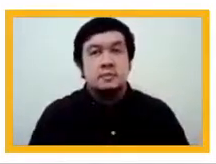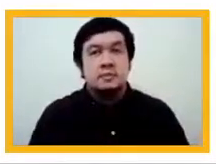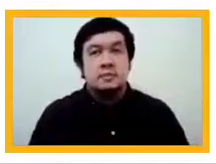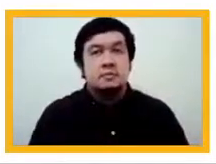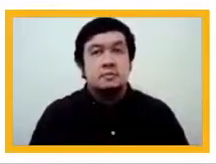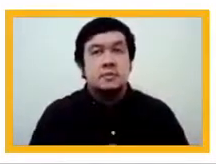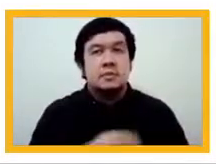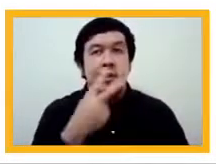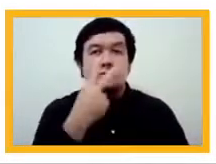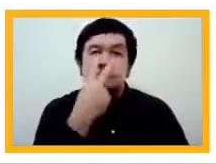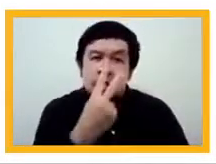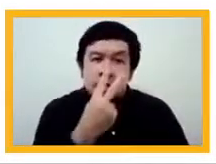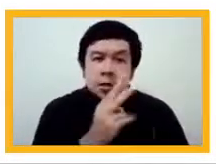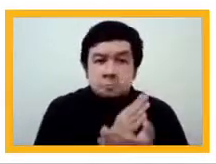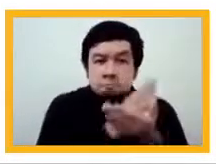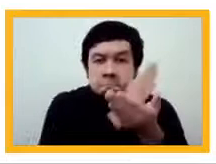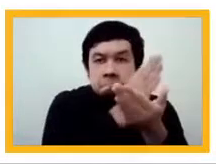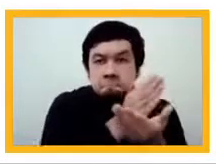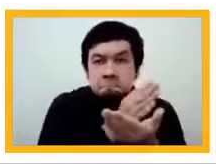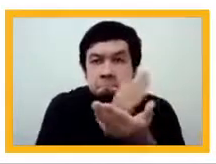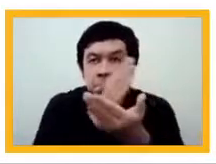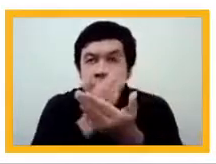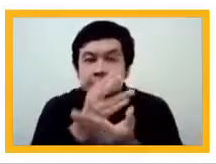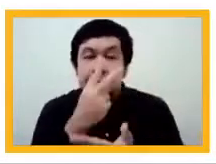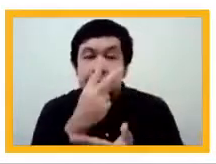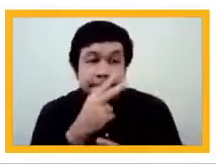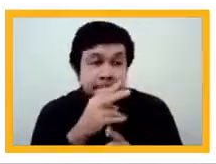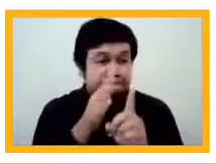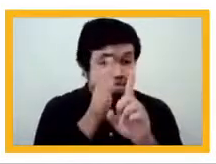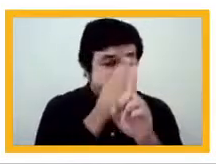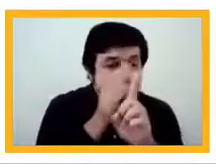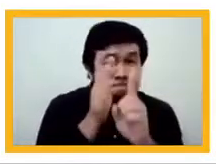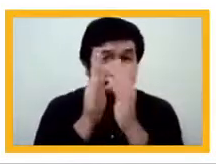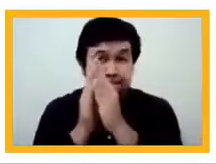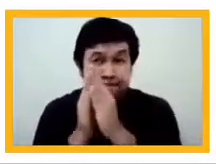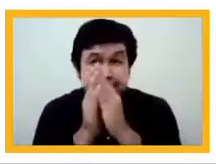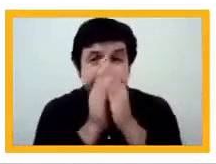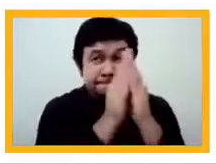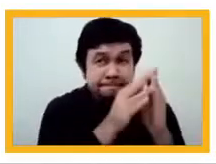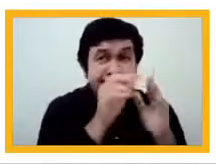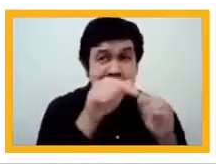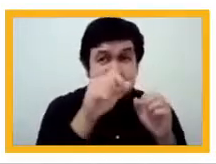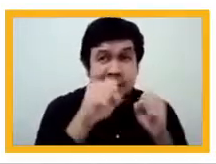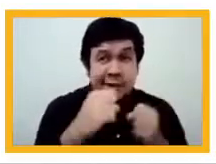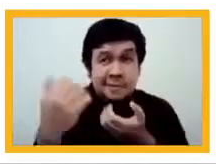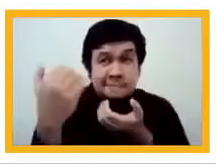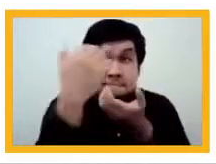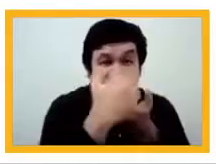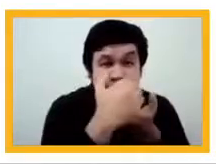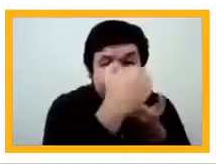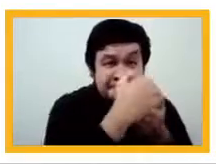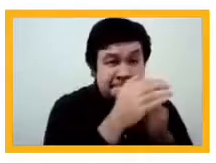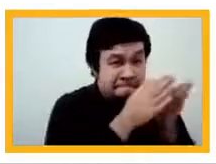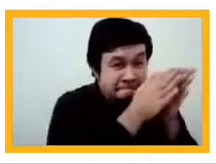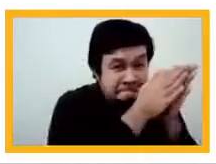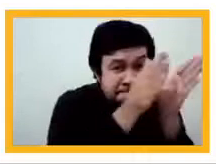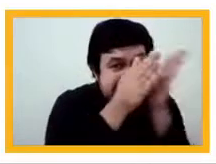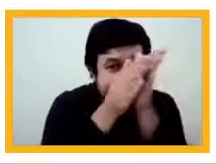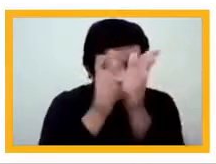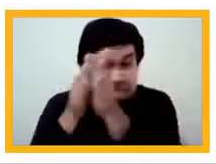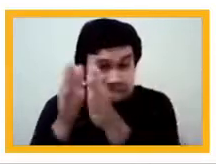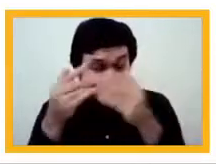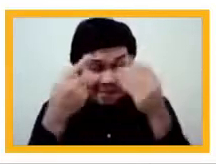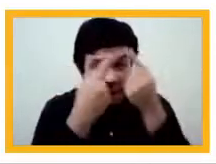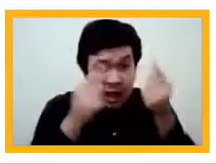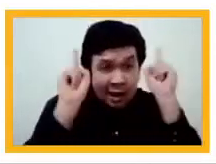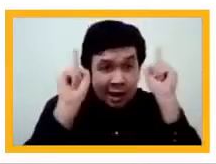just like going from one institution to another, saying that, okay, this is our, what we call